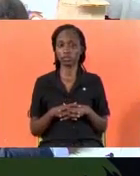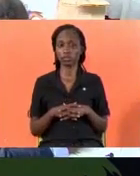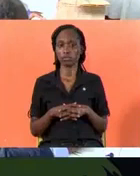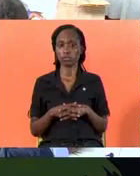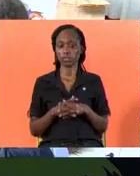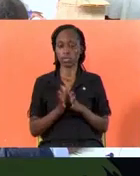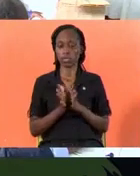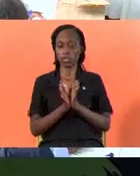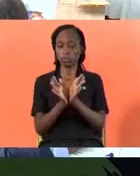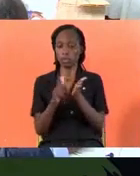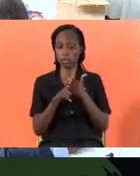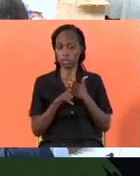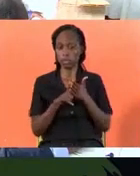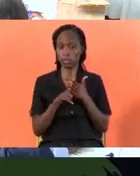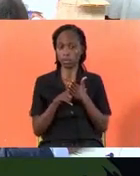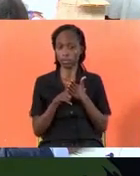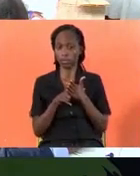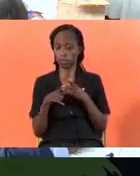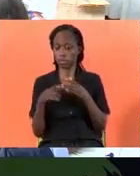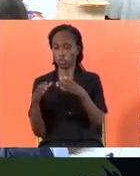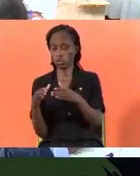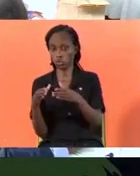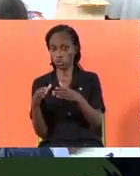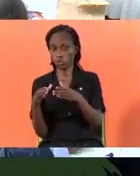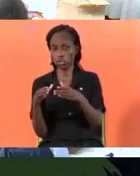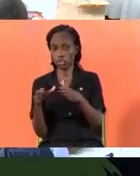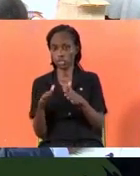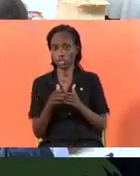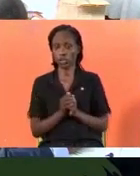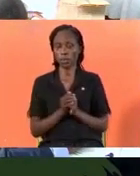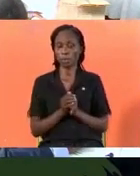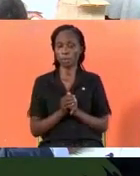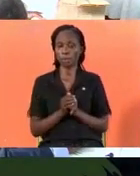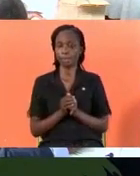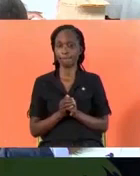Well, the public debt of Angola was classified as